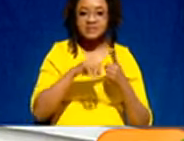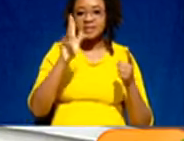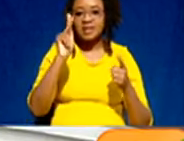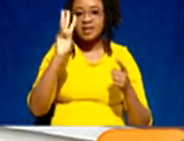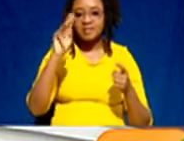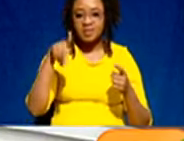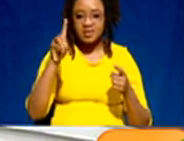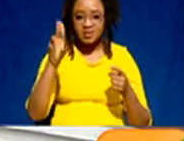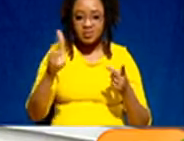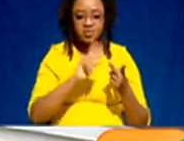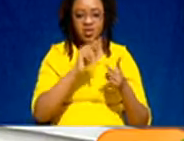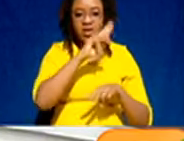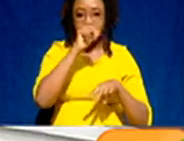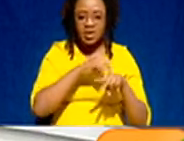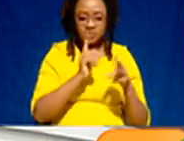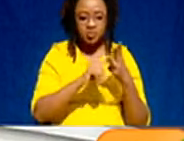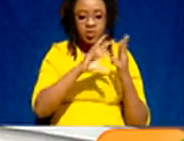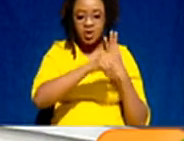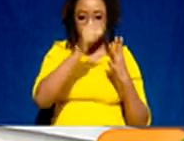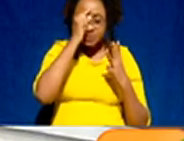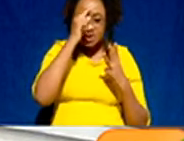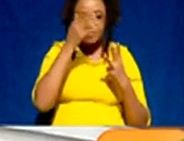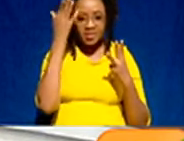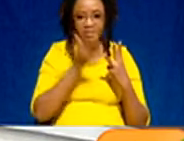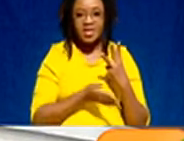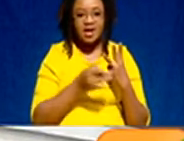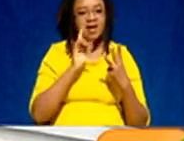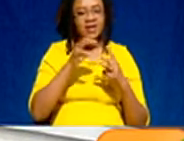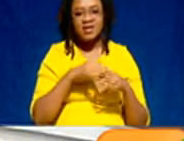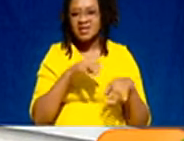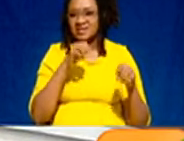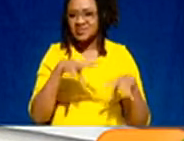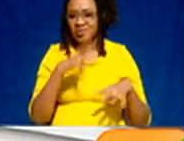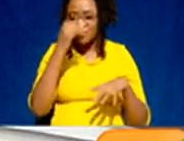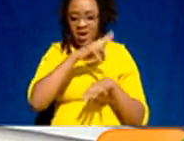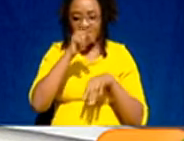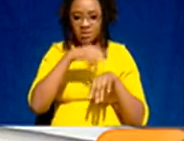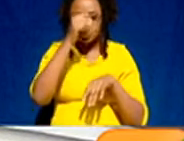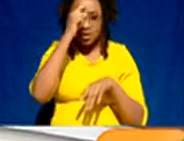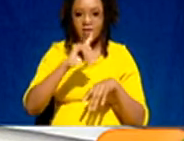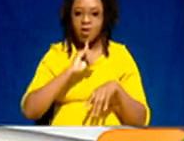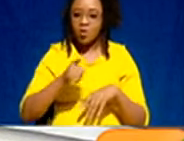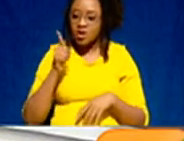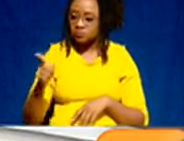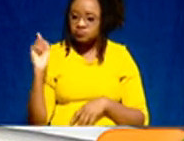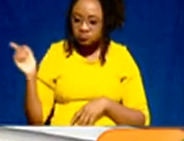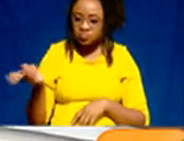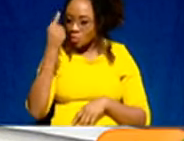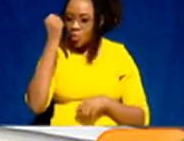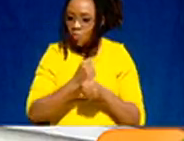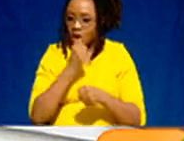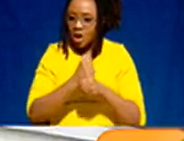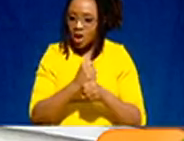and county governments broke down after the national government allegedly insisted on doctors calling off the strike as